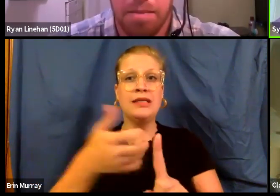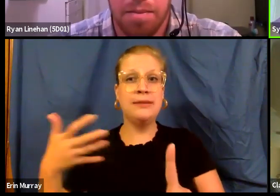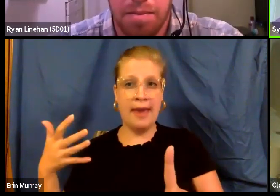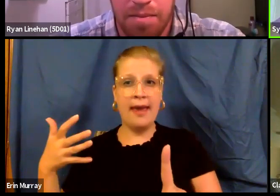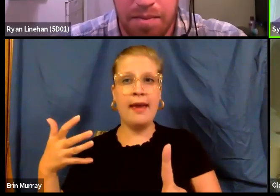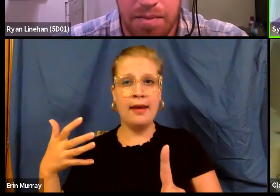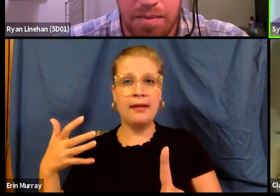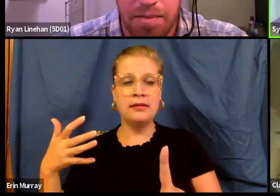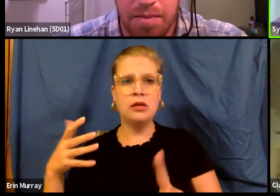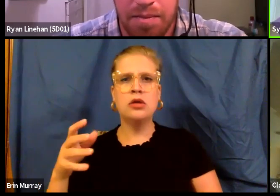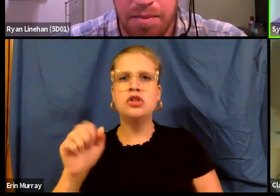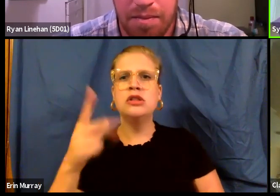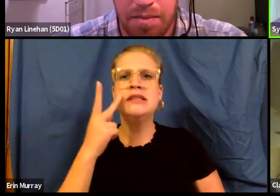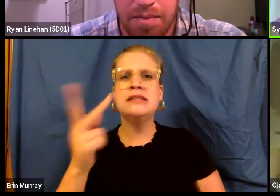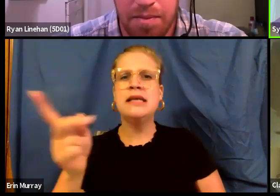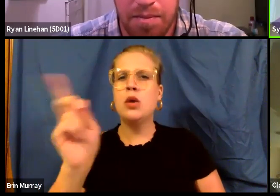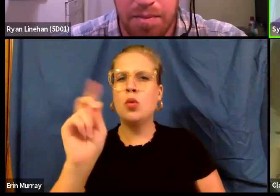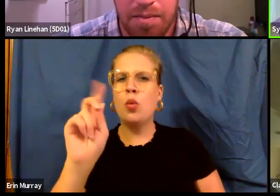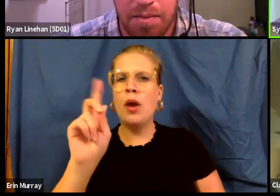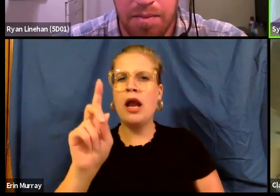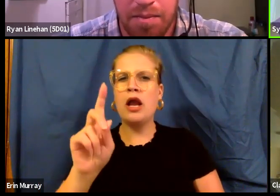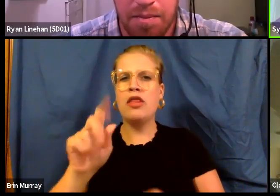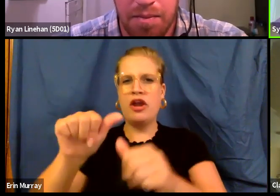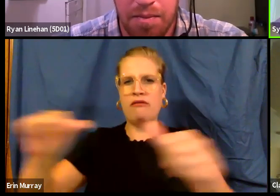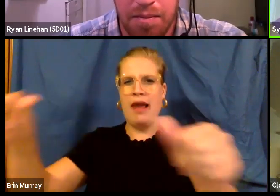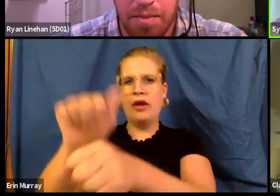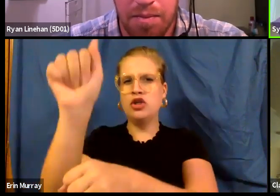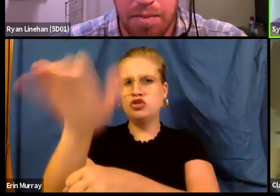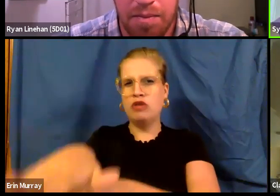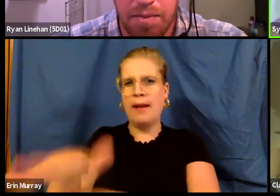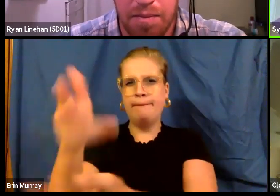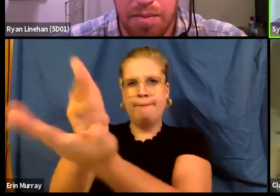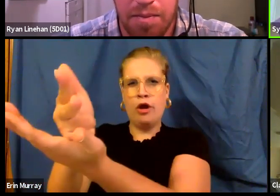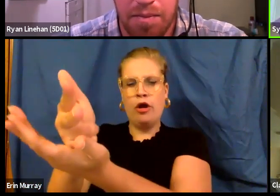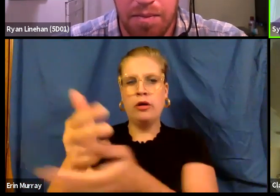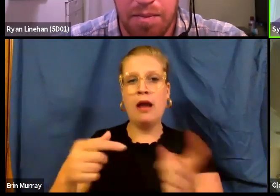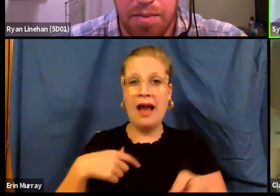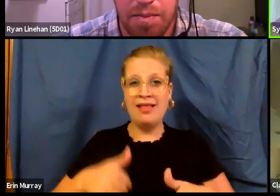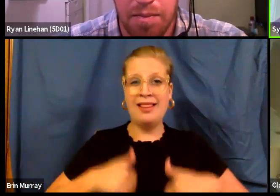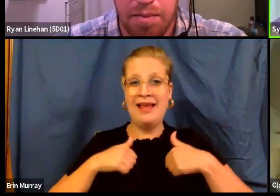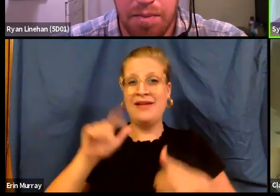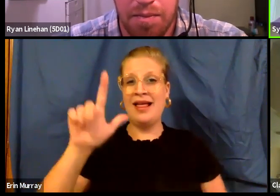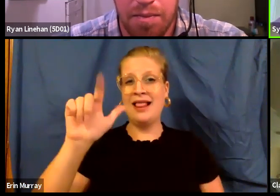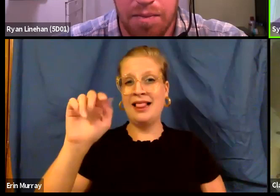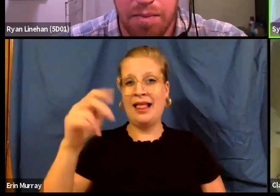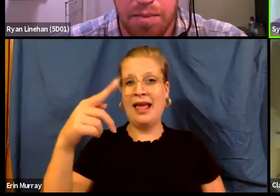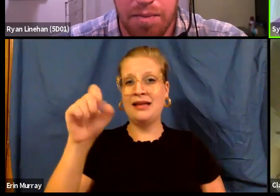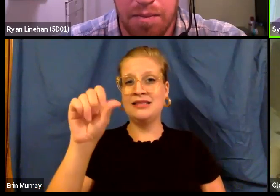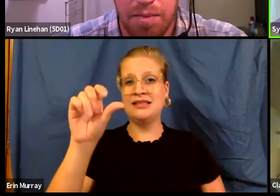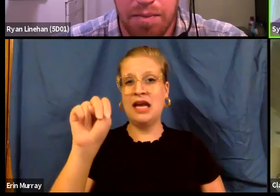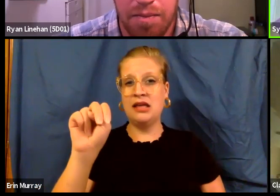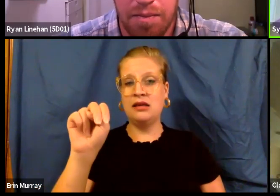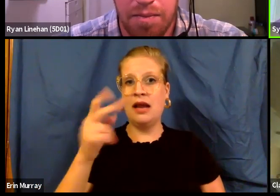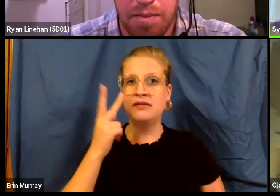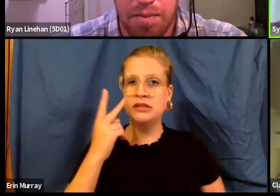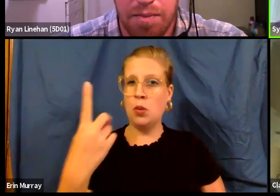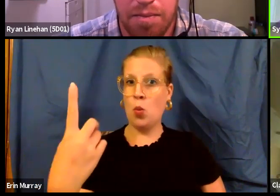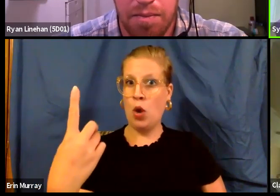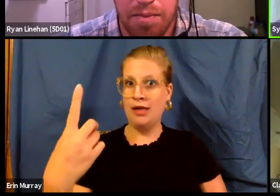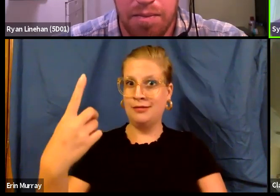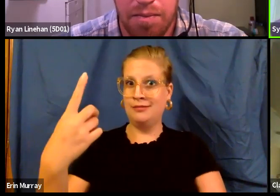their drops. I live in Langston and have seen one scooter here ever since moving in early this year.